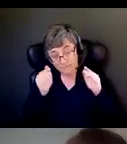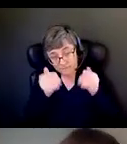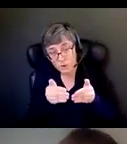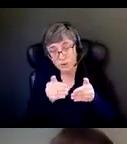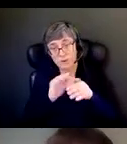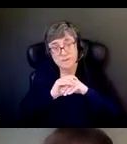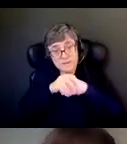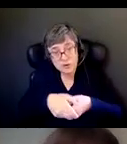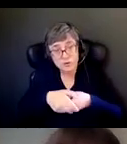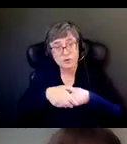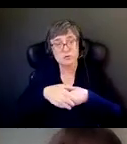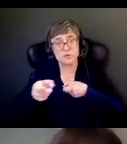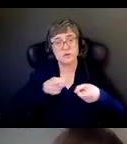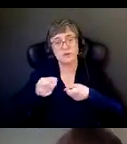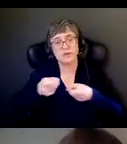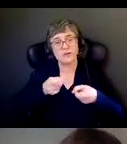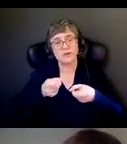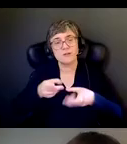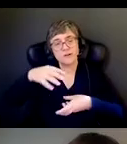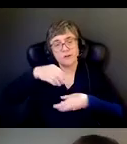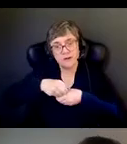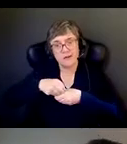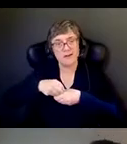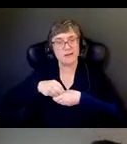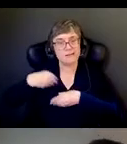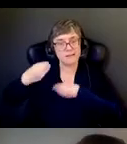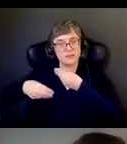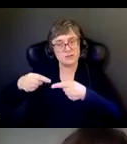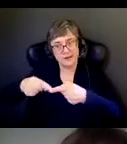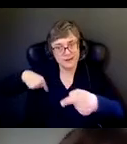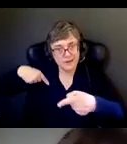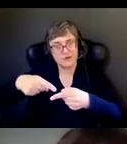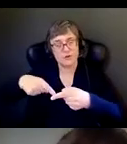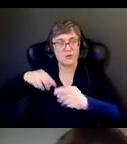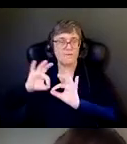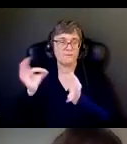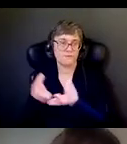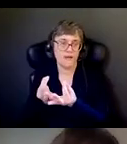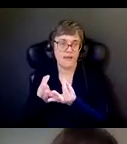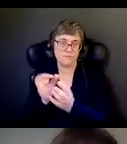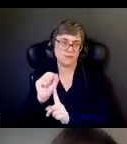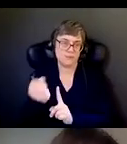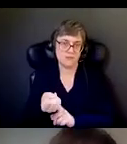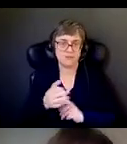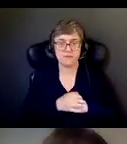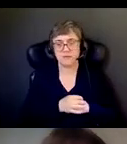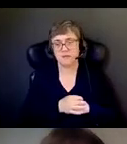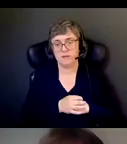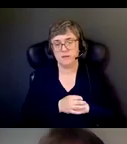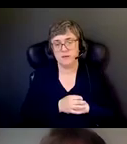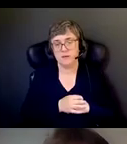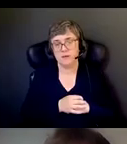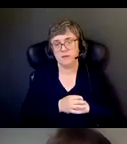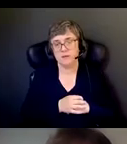in intergenerational family contexts. The use of coercive control as a means of